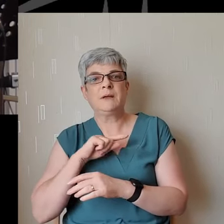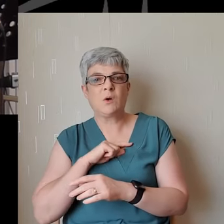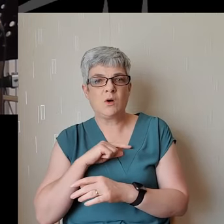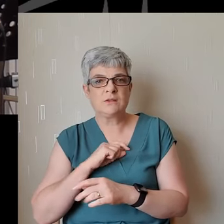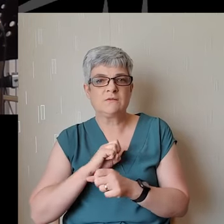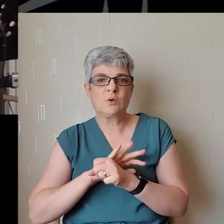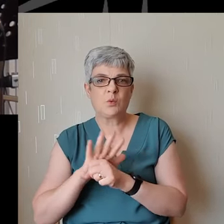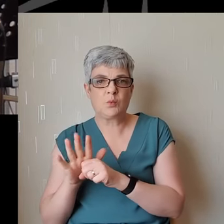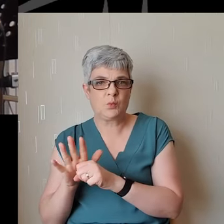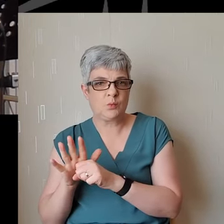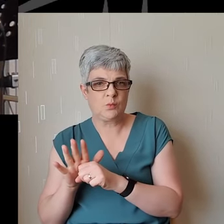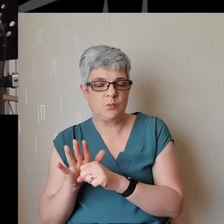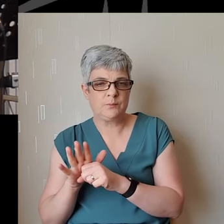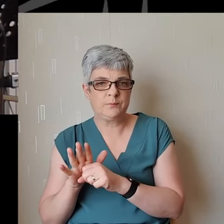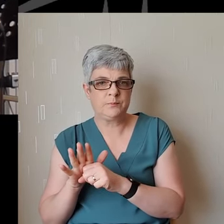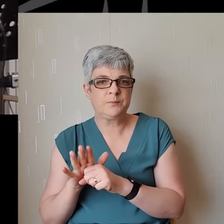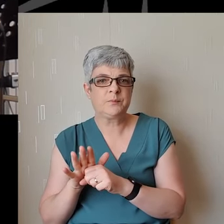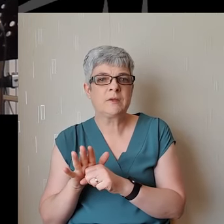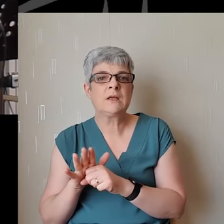of COVID-19.